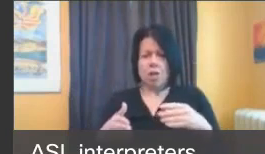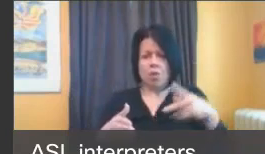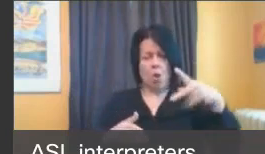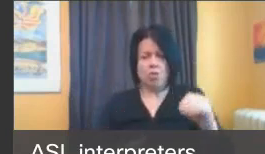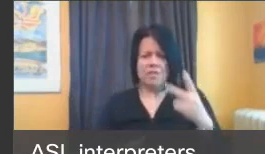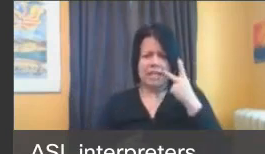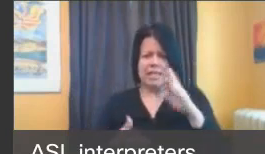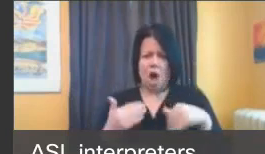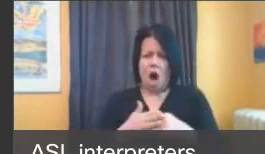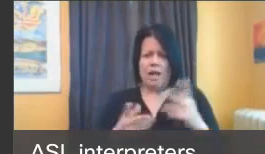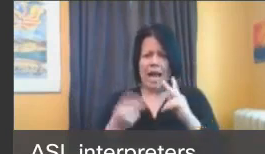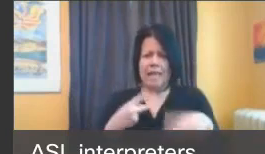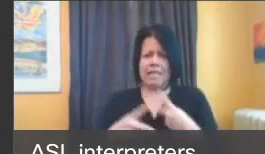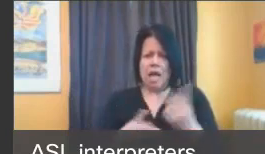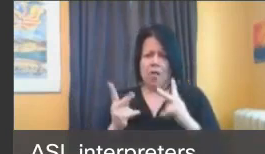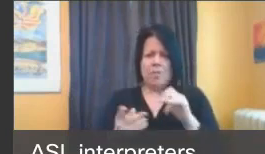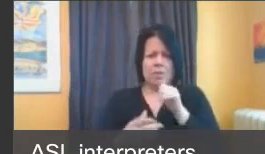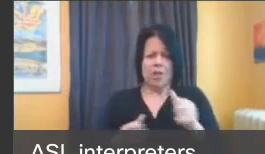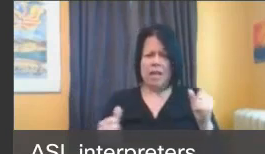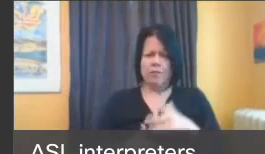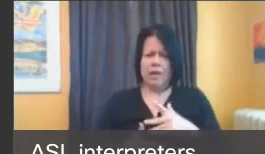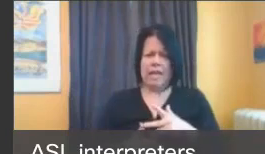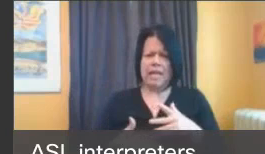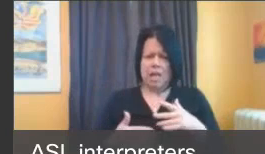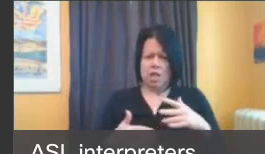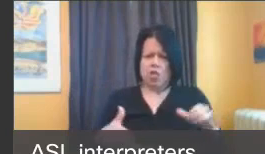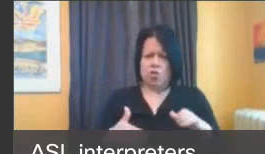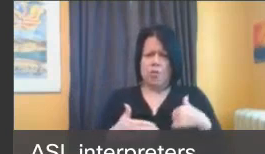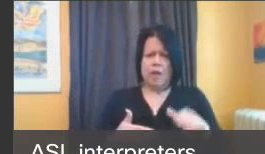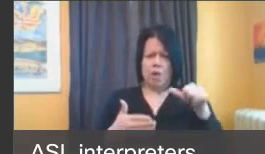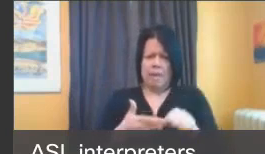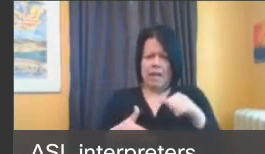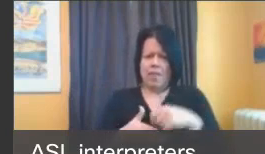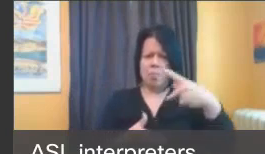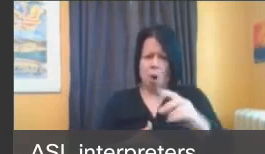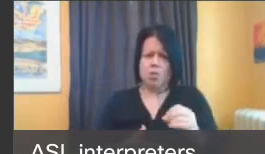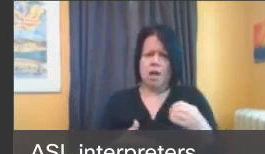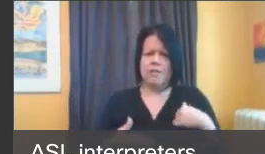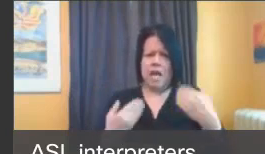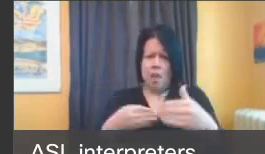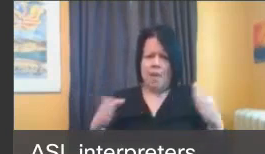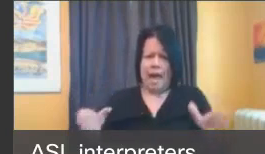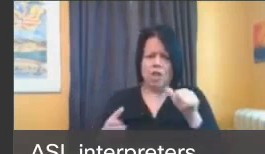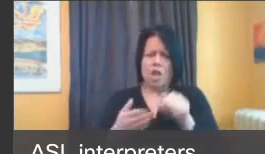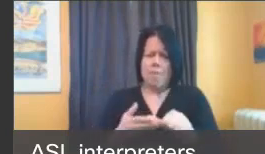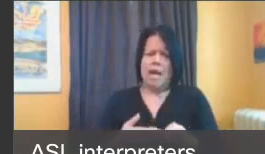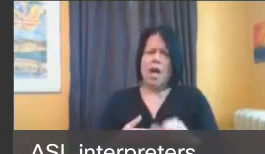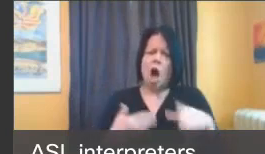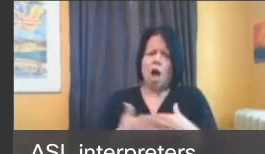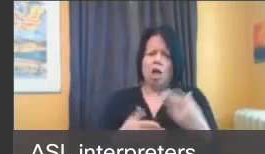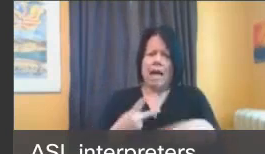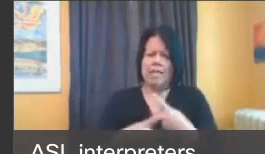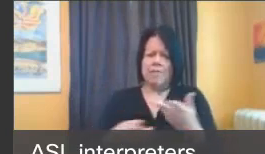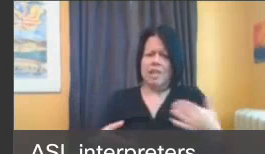see all kinds of people. They're not afraid to put their mail in the post office. They packages, mails, all kinds of things. Why is